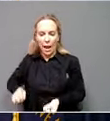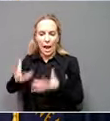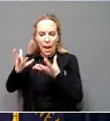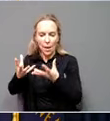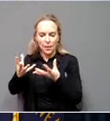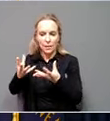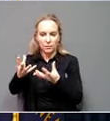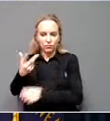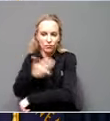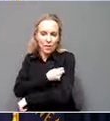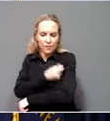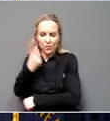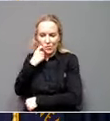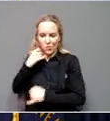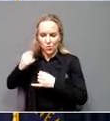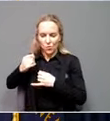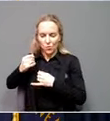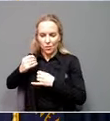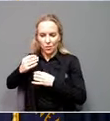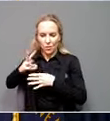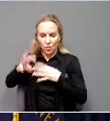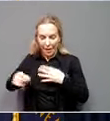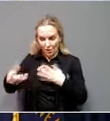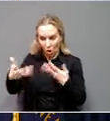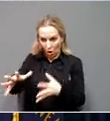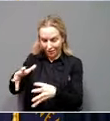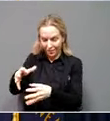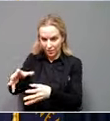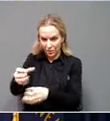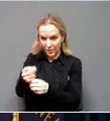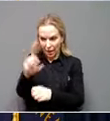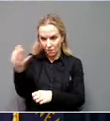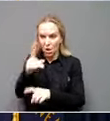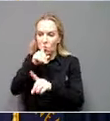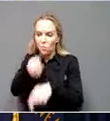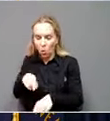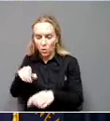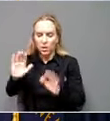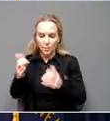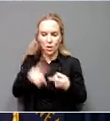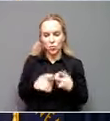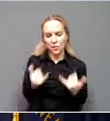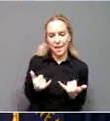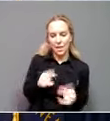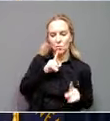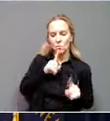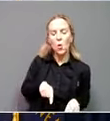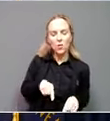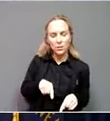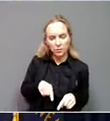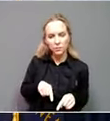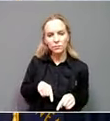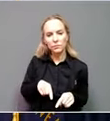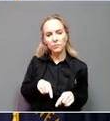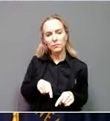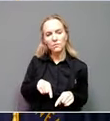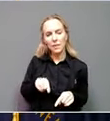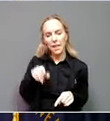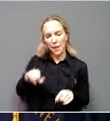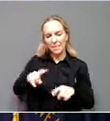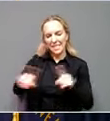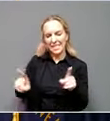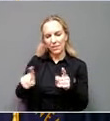weekends. If you get there before I do, if you pull Friday's report and compare it to today, it would be that difference.